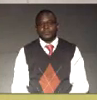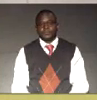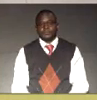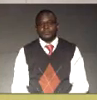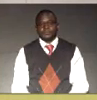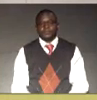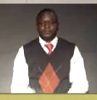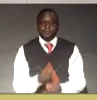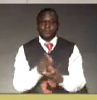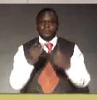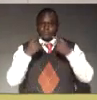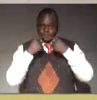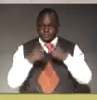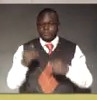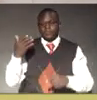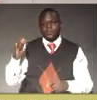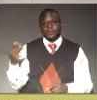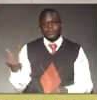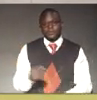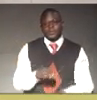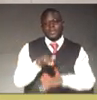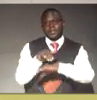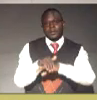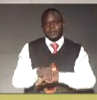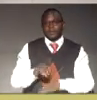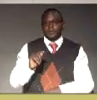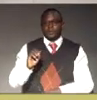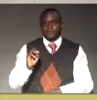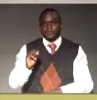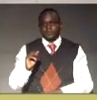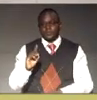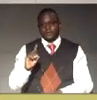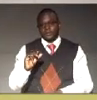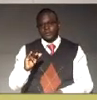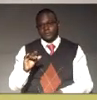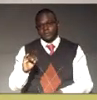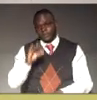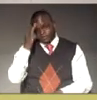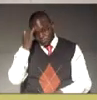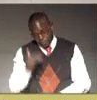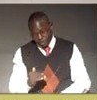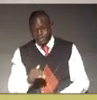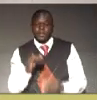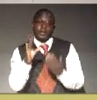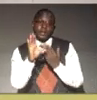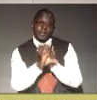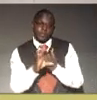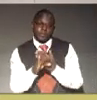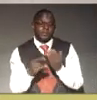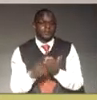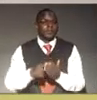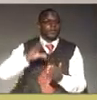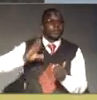The most pronounced of the foreign entries is England's Tom Ford David, who explains why countries like Uganda lag behind